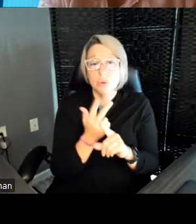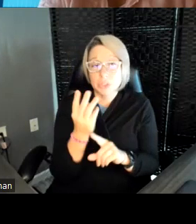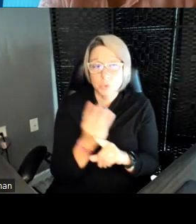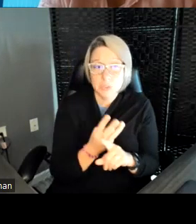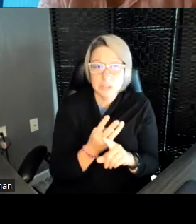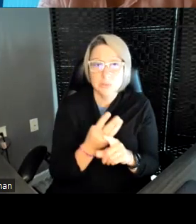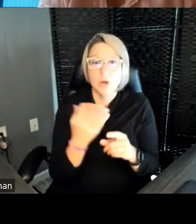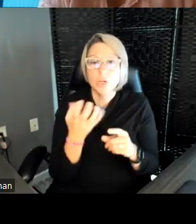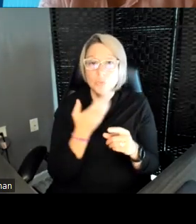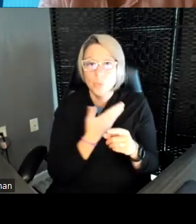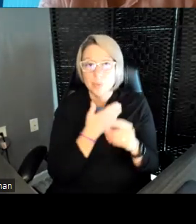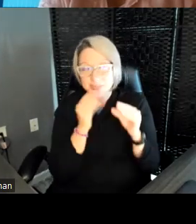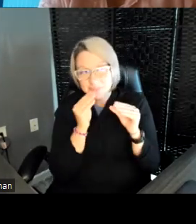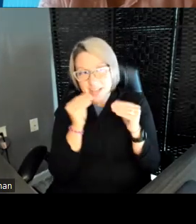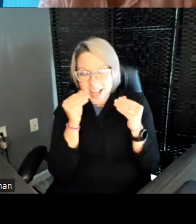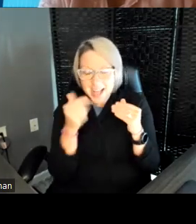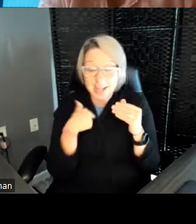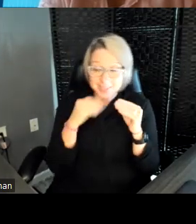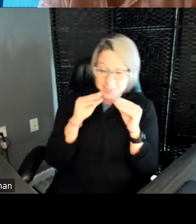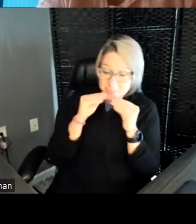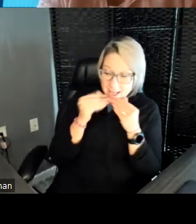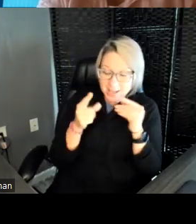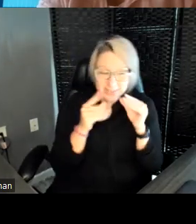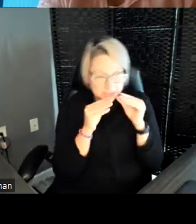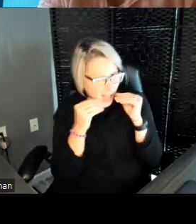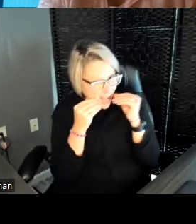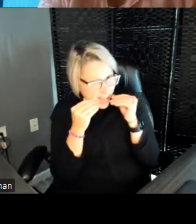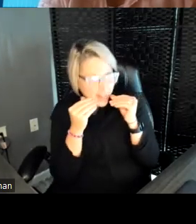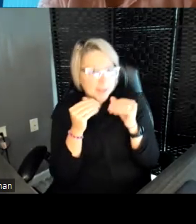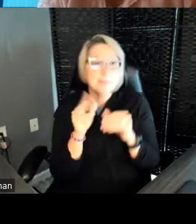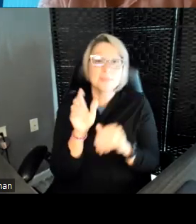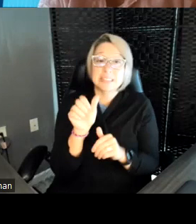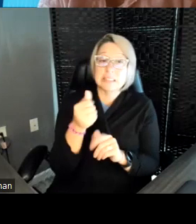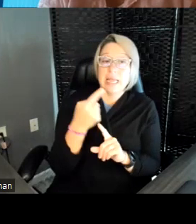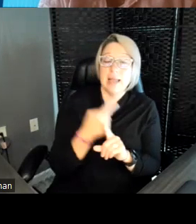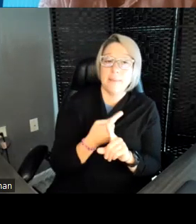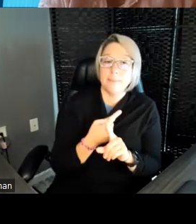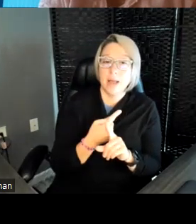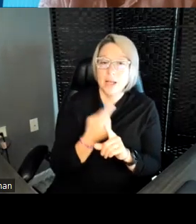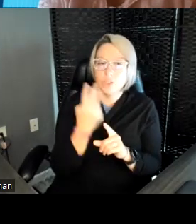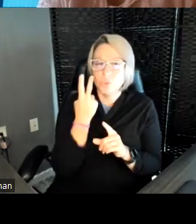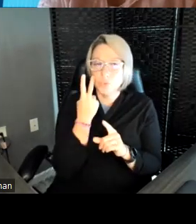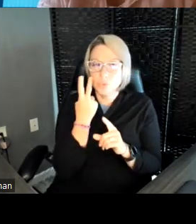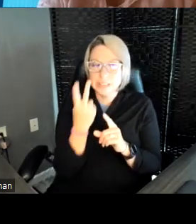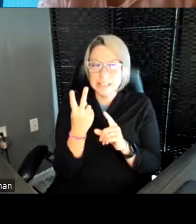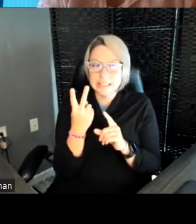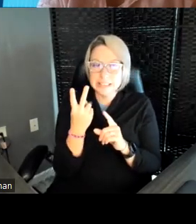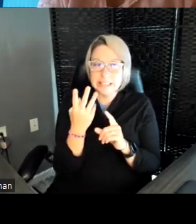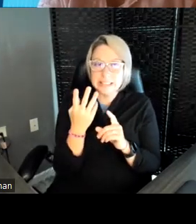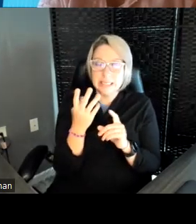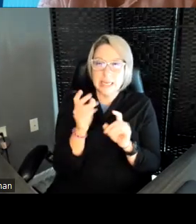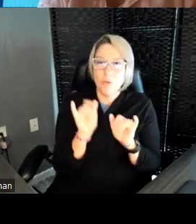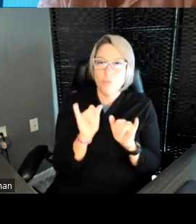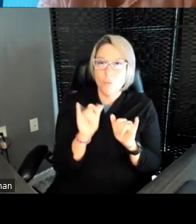babies to smile. I smile, you smile back to me, little baby. And by 10 months, we sort of see visual discernment that if I make a